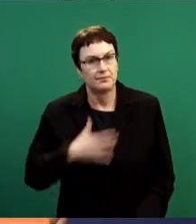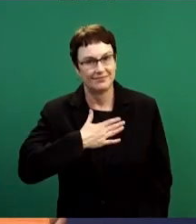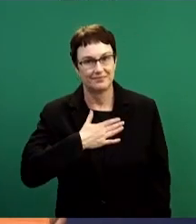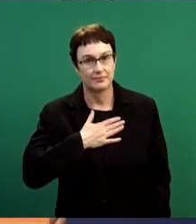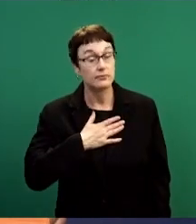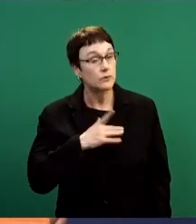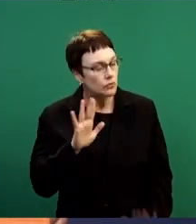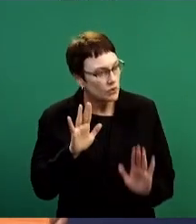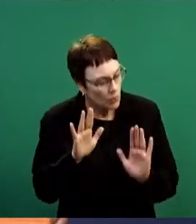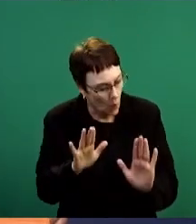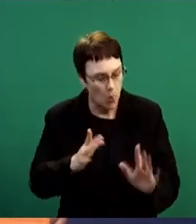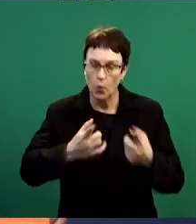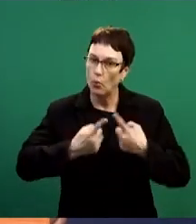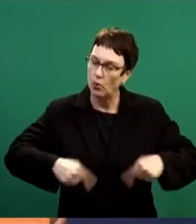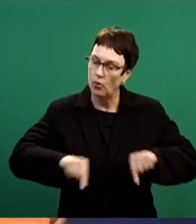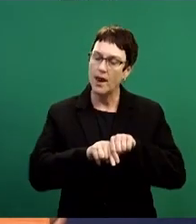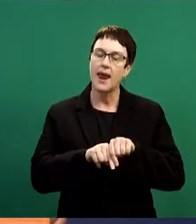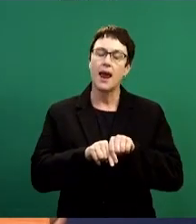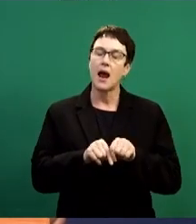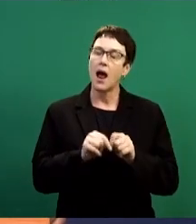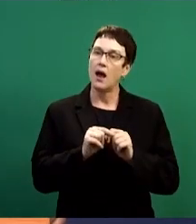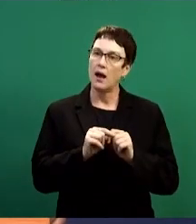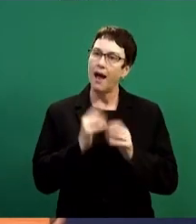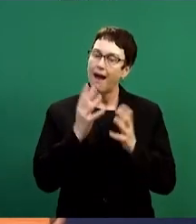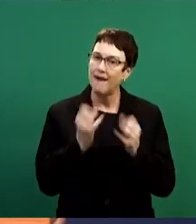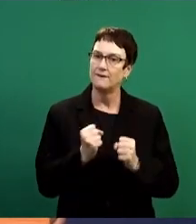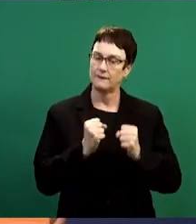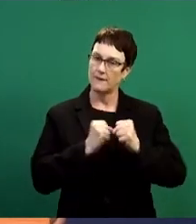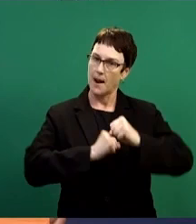the mechanisms that are going to have to be worked